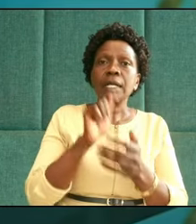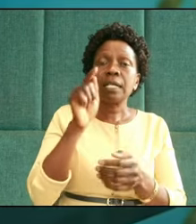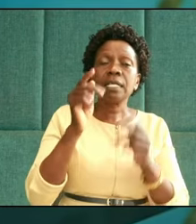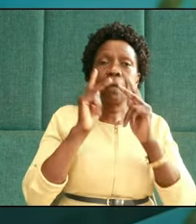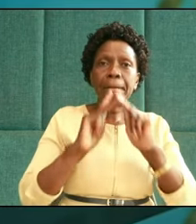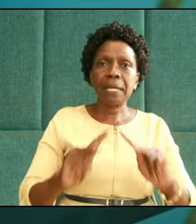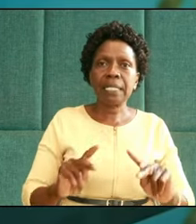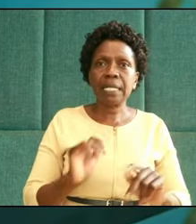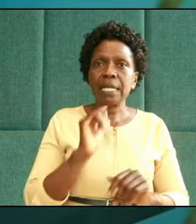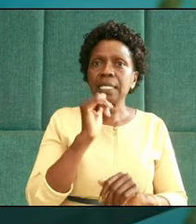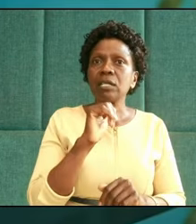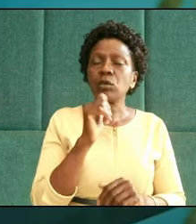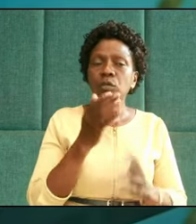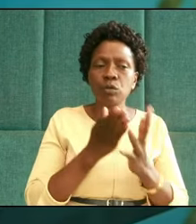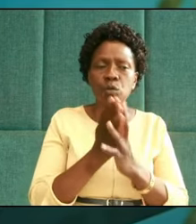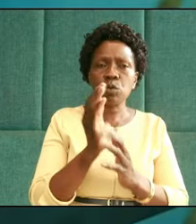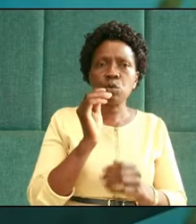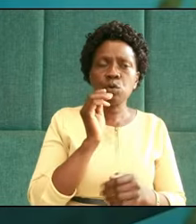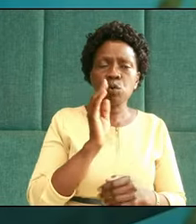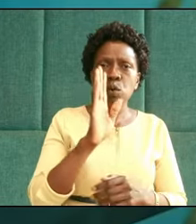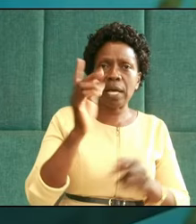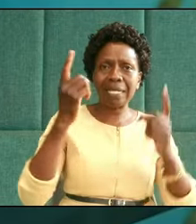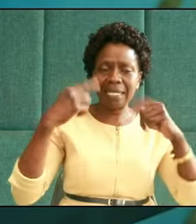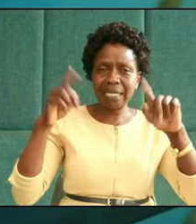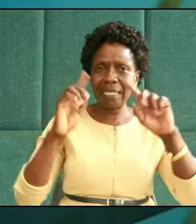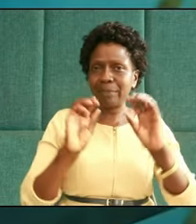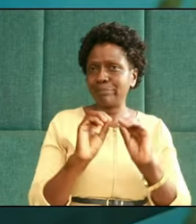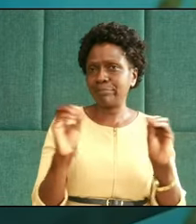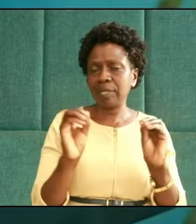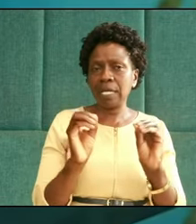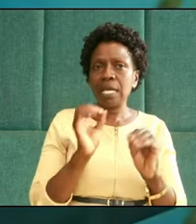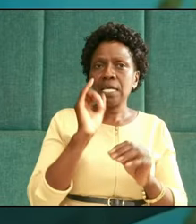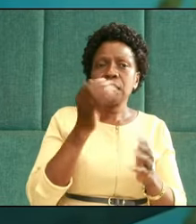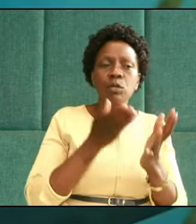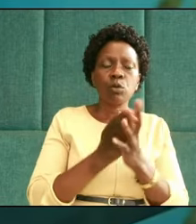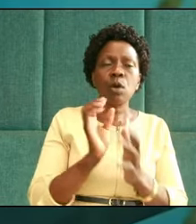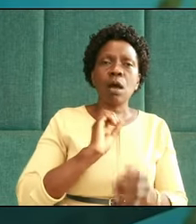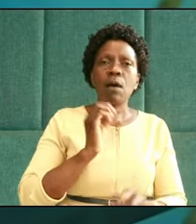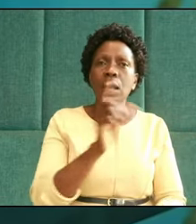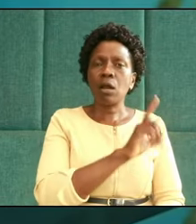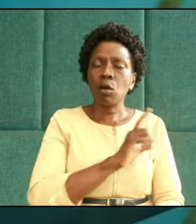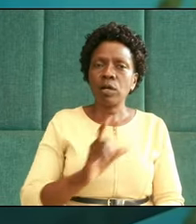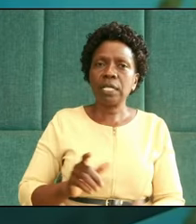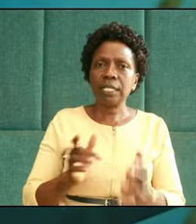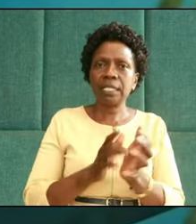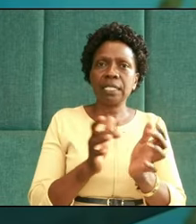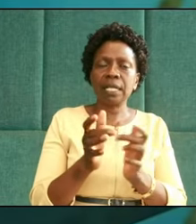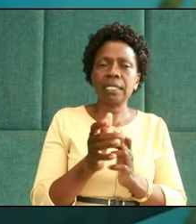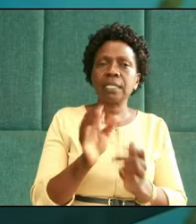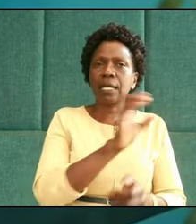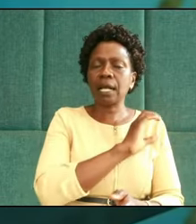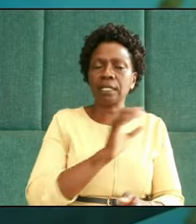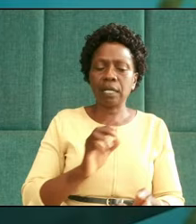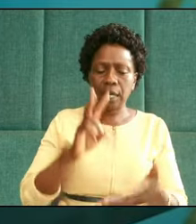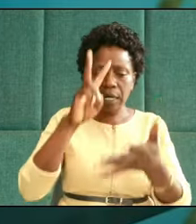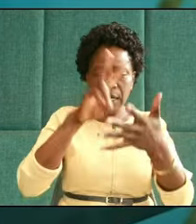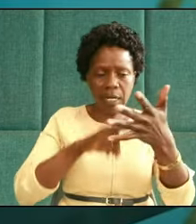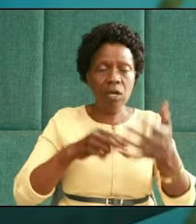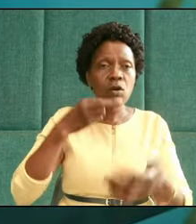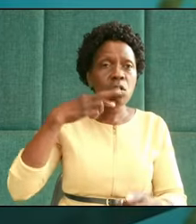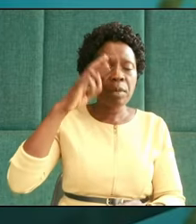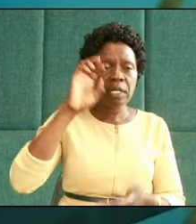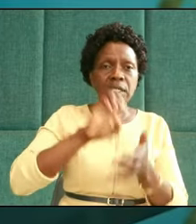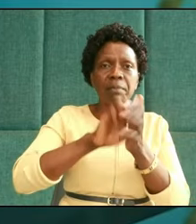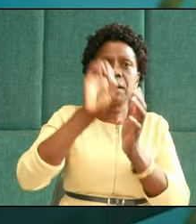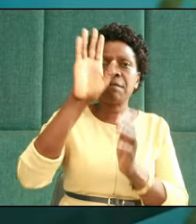peace is not through your performance. It is through our Lord Jesus Christ. I'm reading Romans